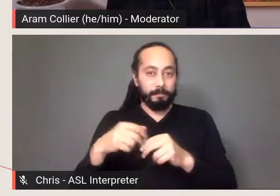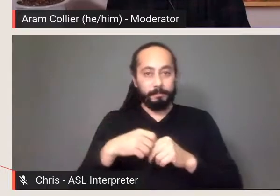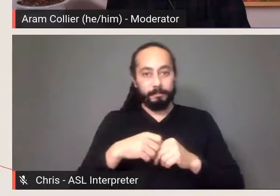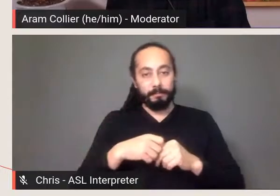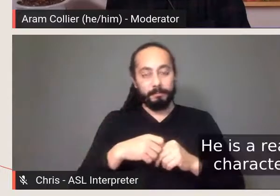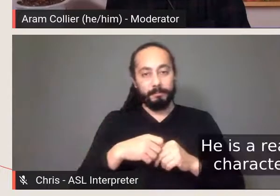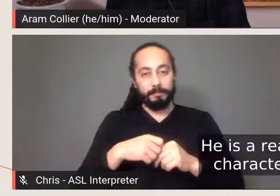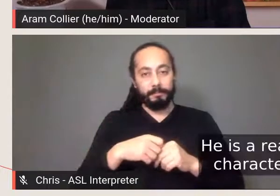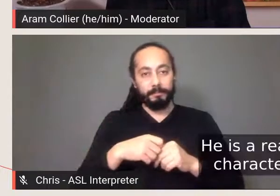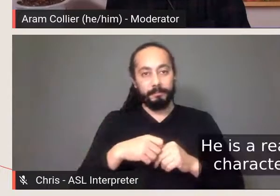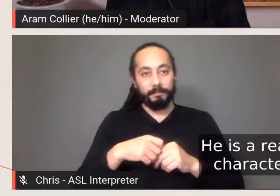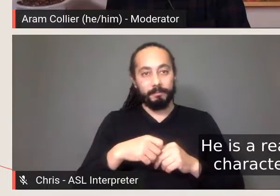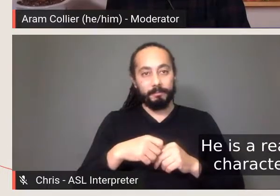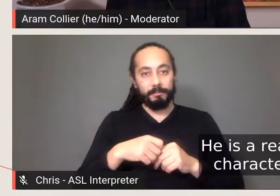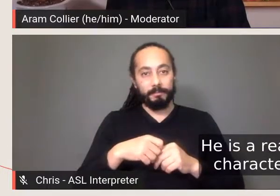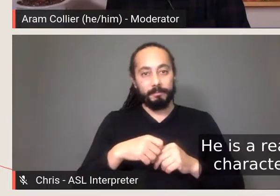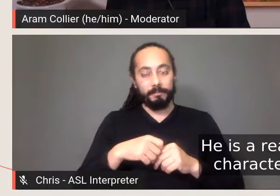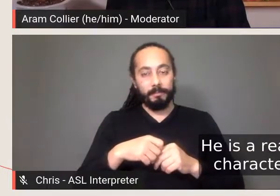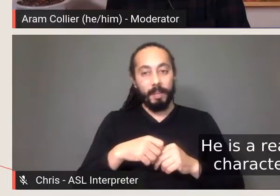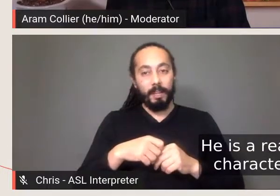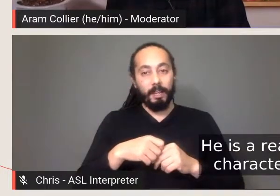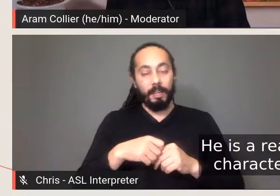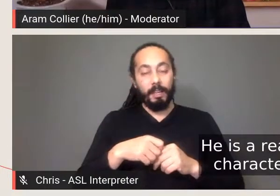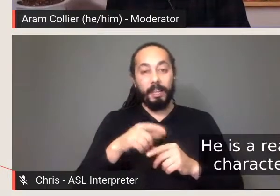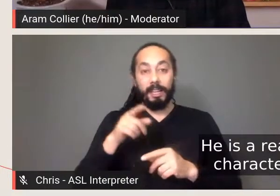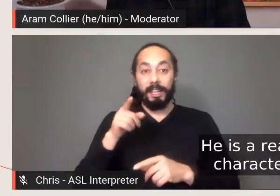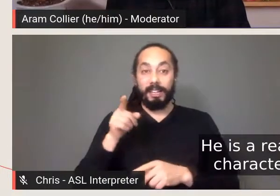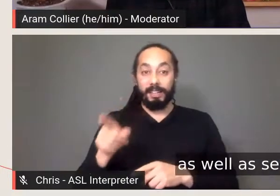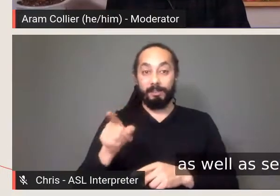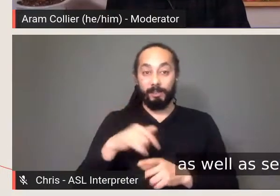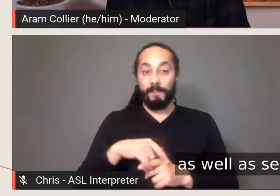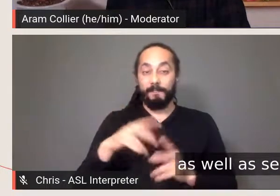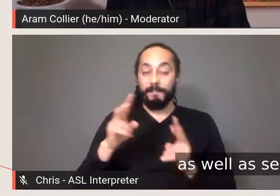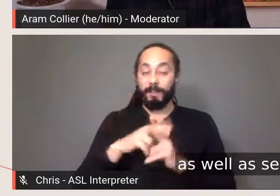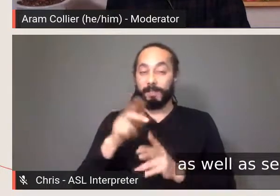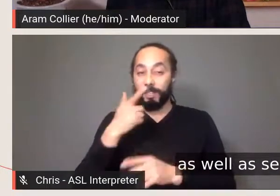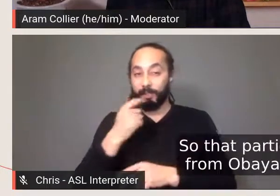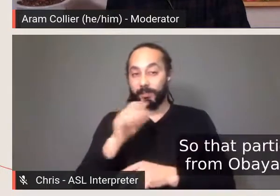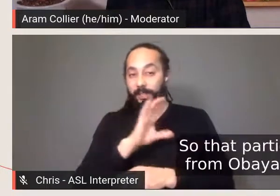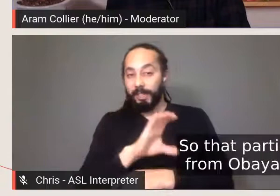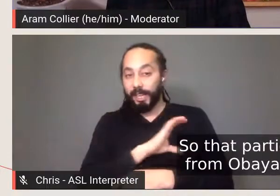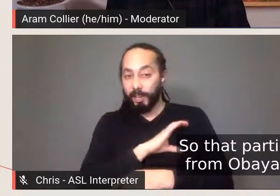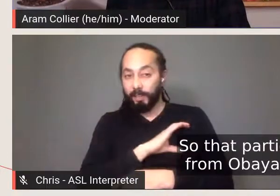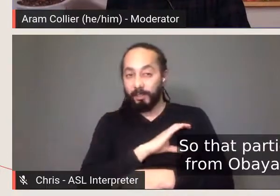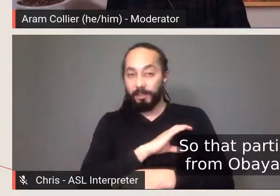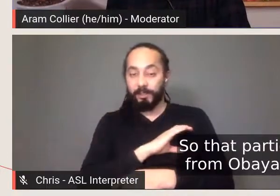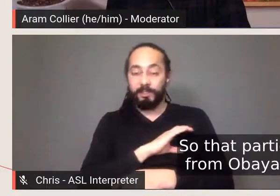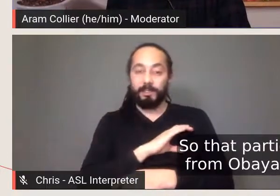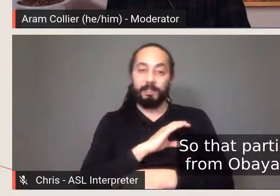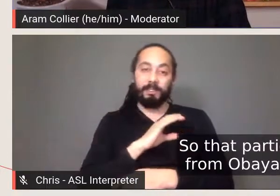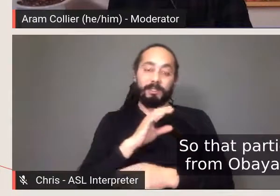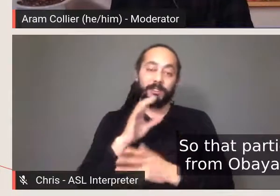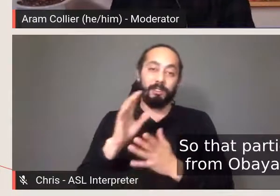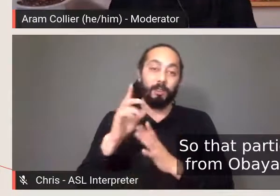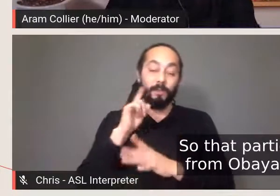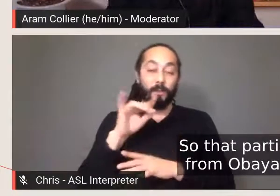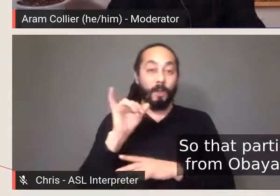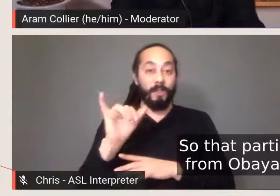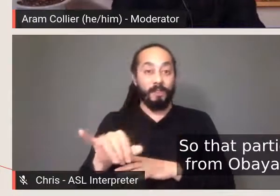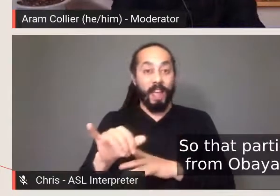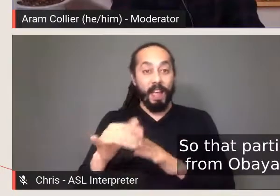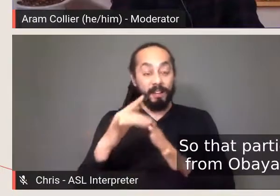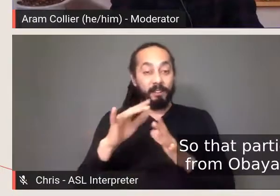Akira. He's a very interesting character in this film, as well as in his earlier. So that particular sequence